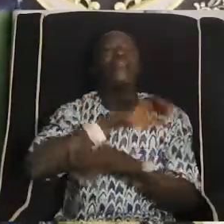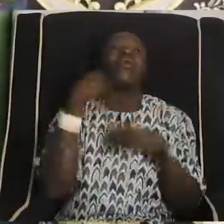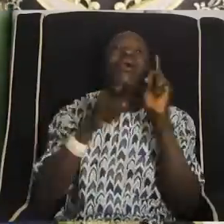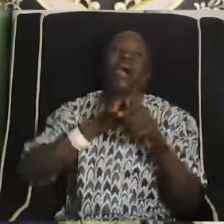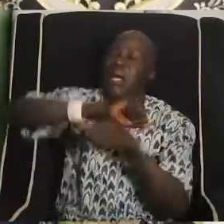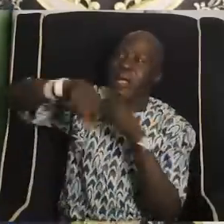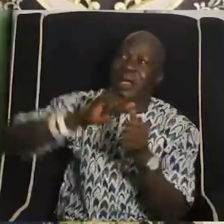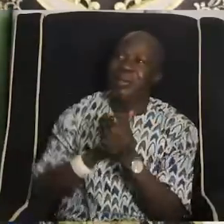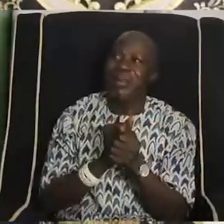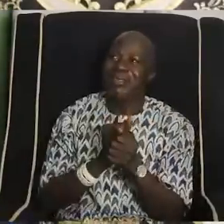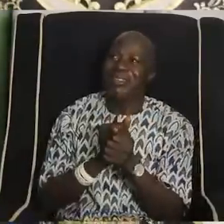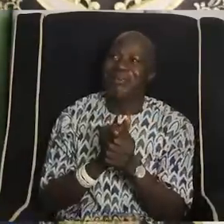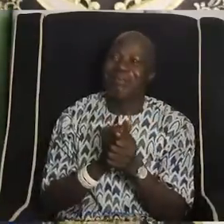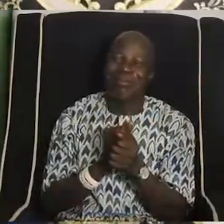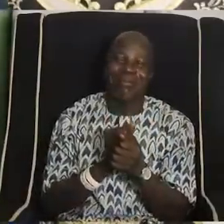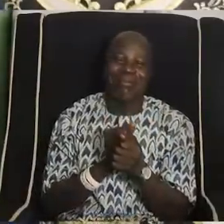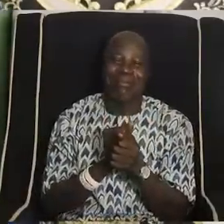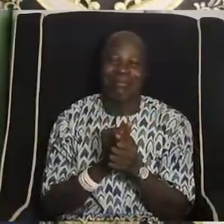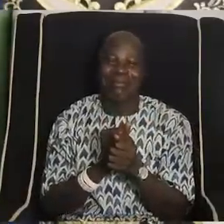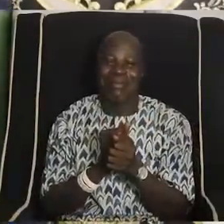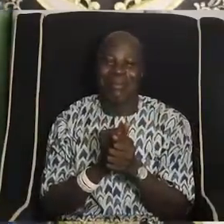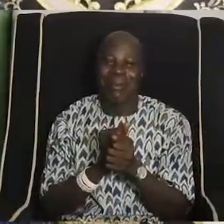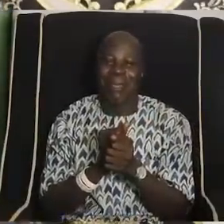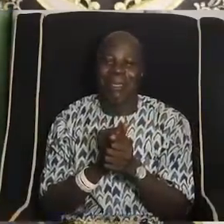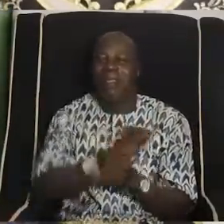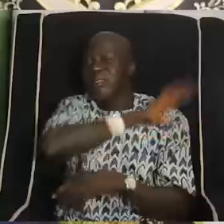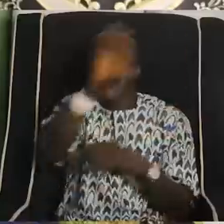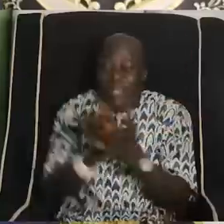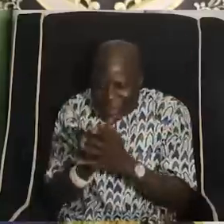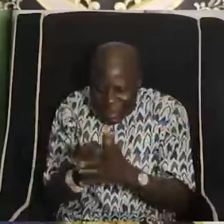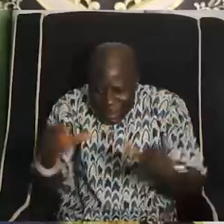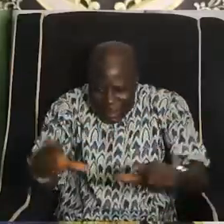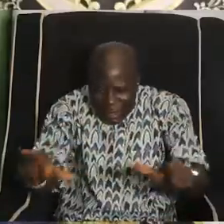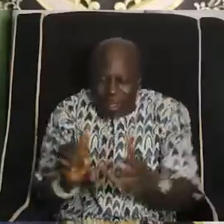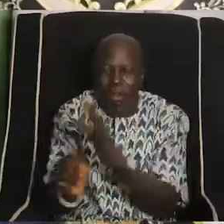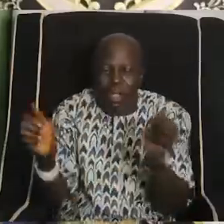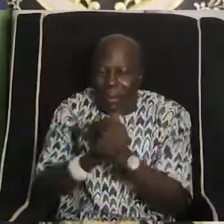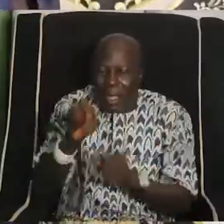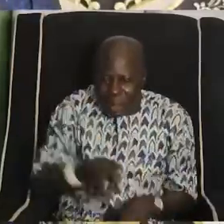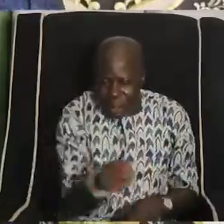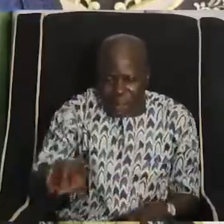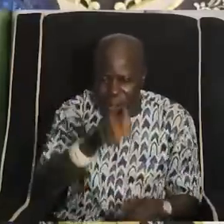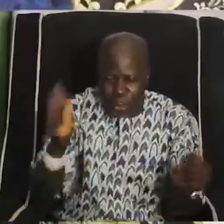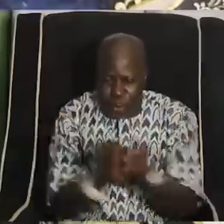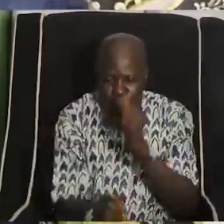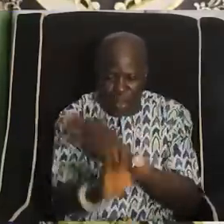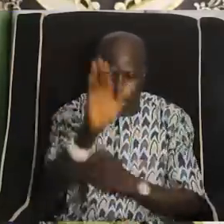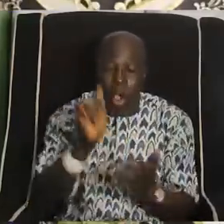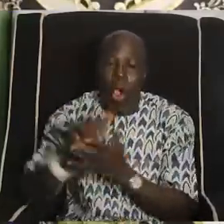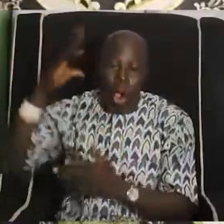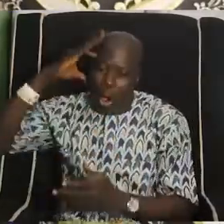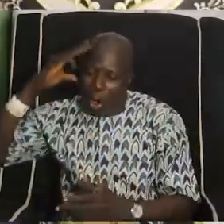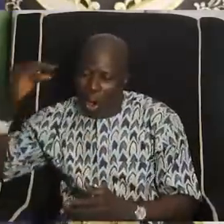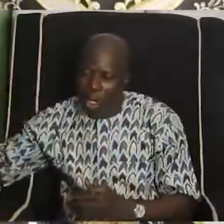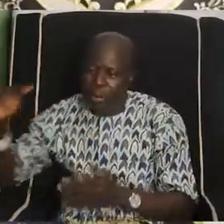ni about. Ni bi mo se ba irin ajo mi pelu Olorun de. The level of my journey with God. And the experience ti mo ni